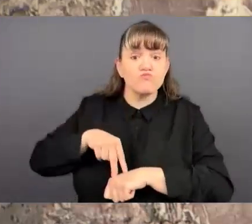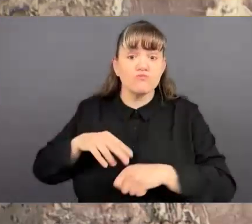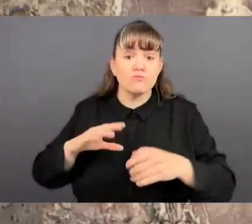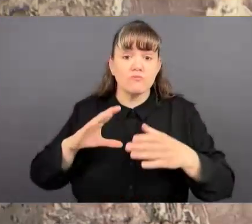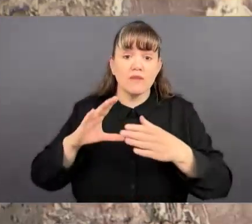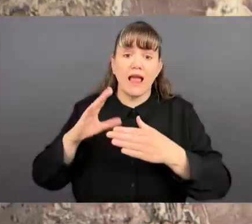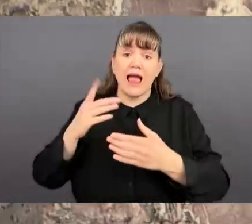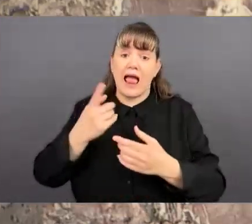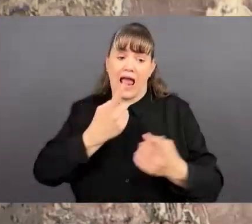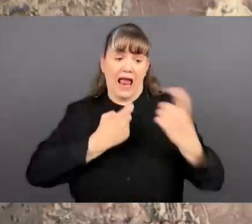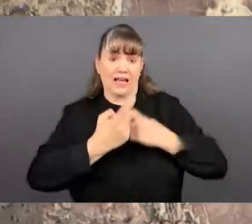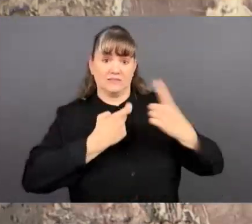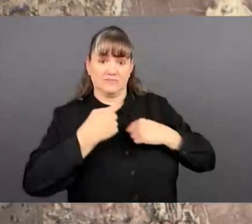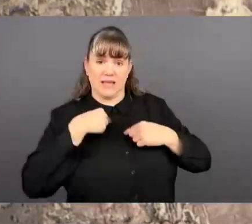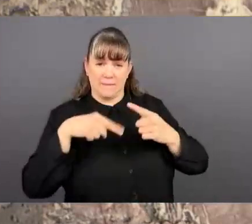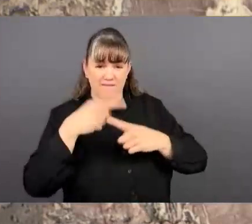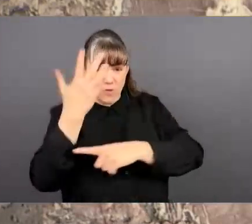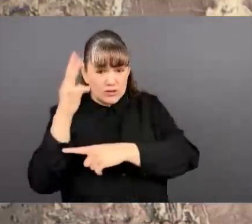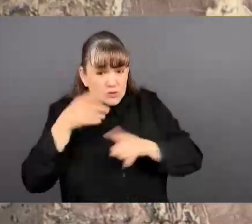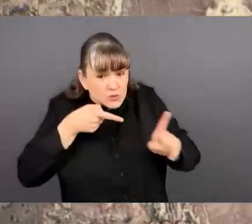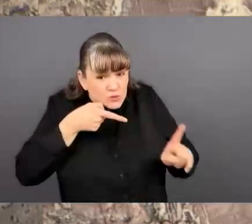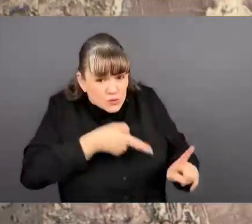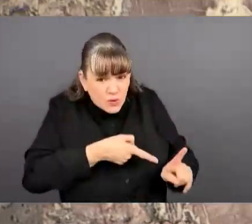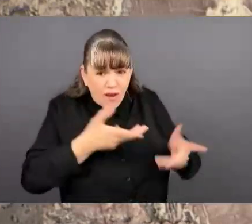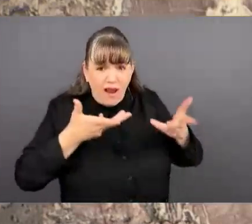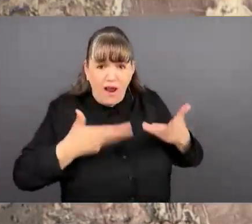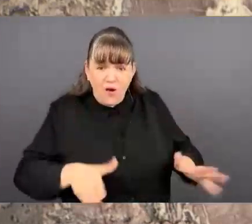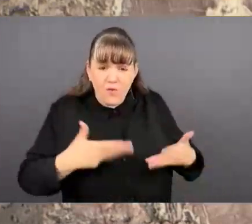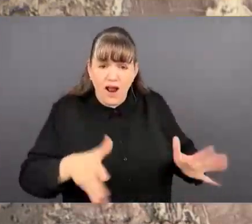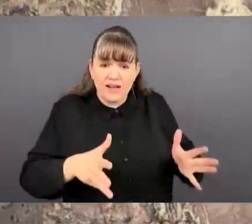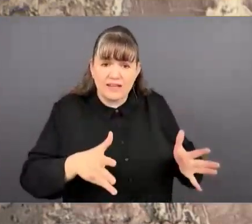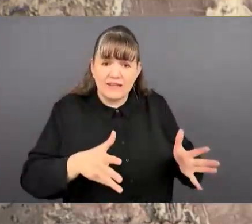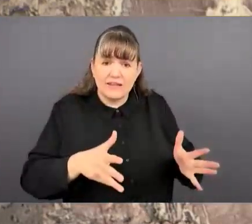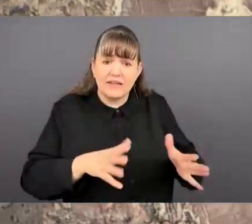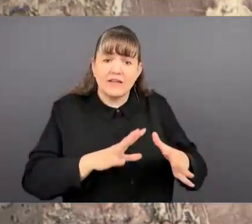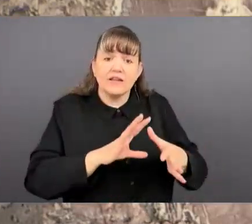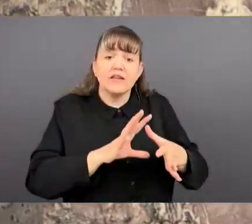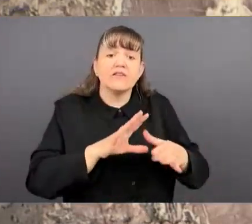being greedy for buying tenure and supporting their forest service?